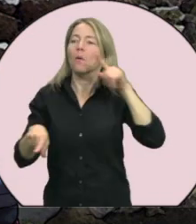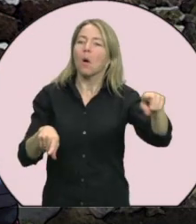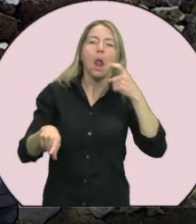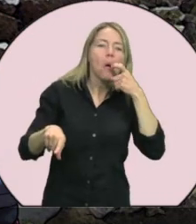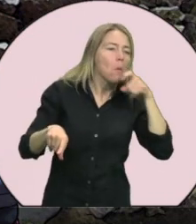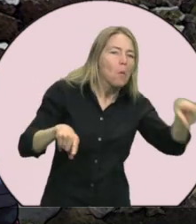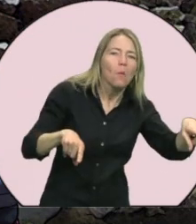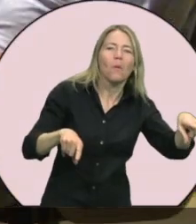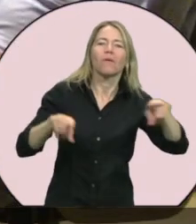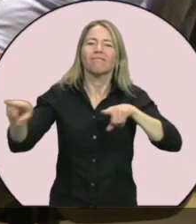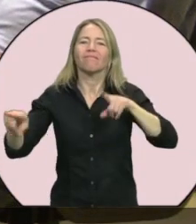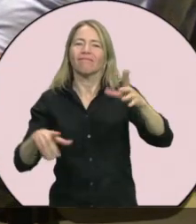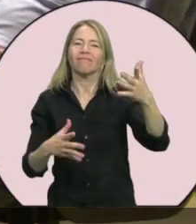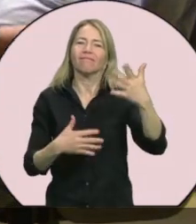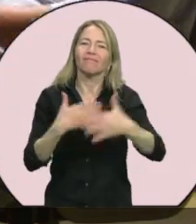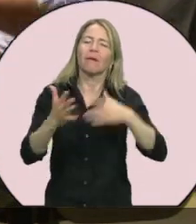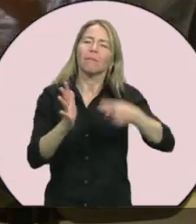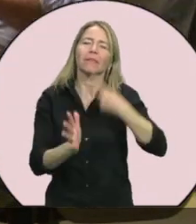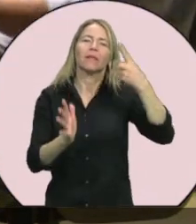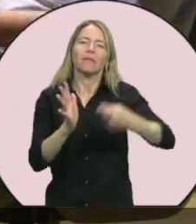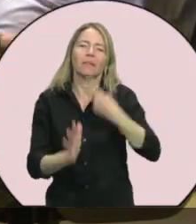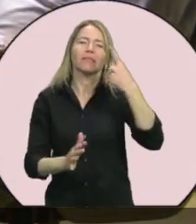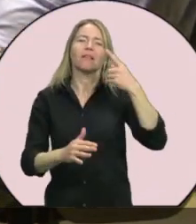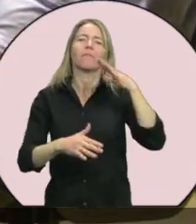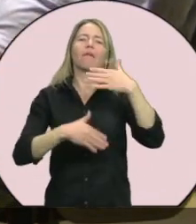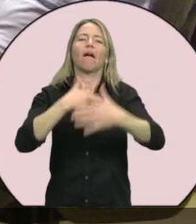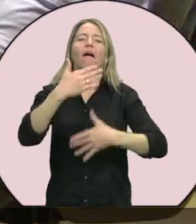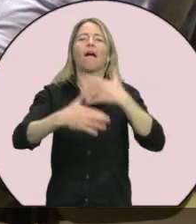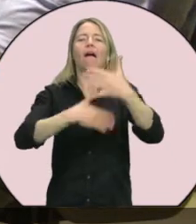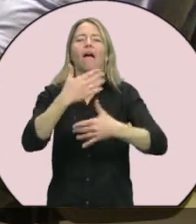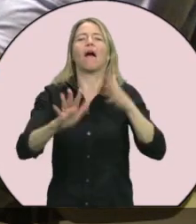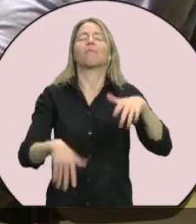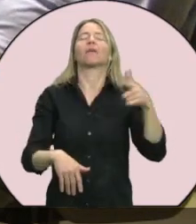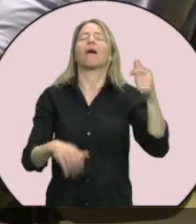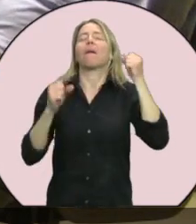water. So maybe tell her again, and then she maybe remember.